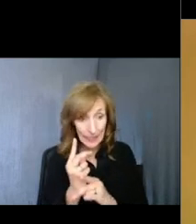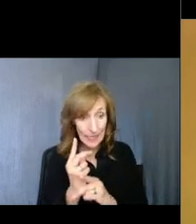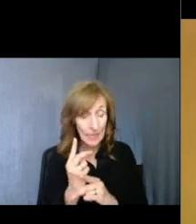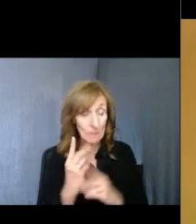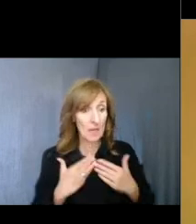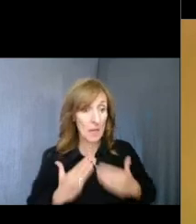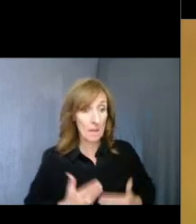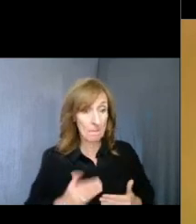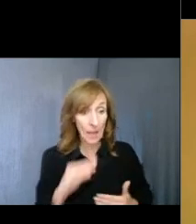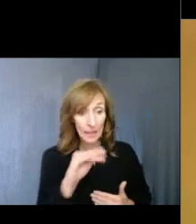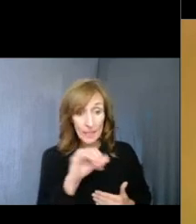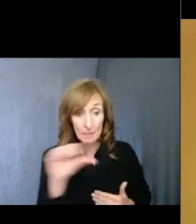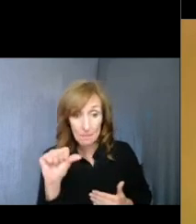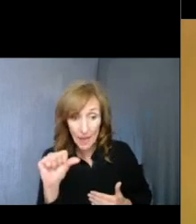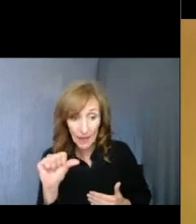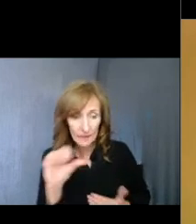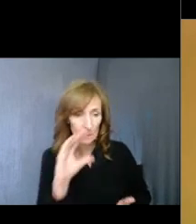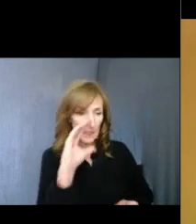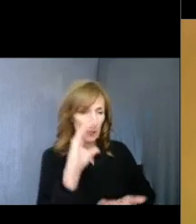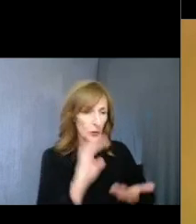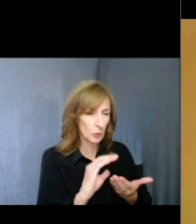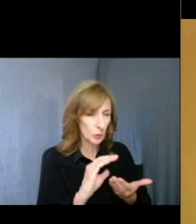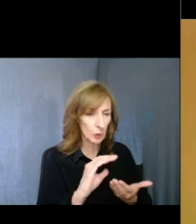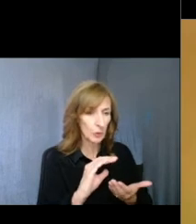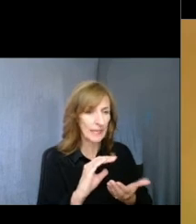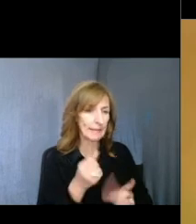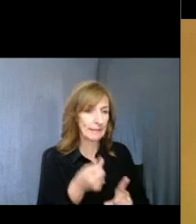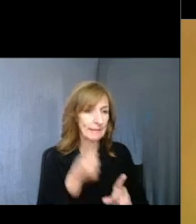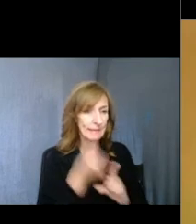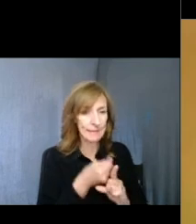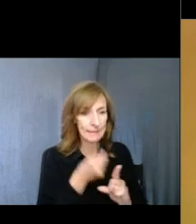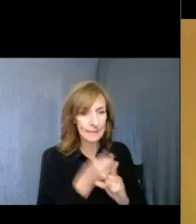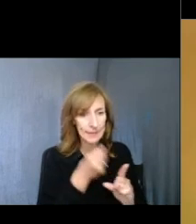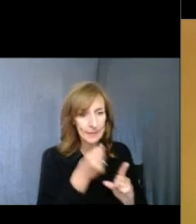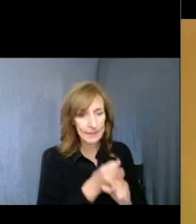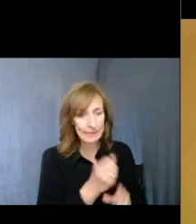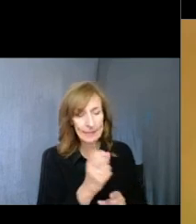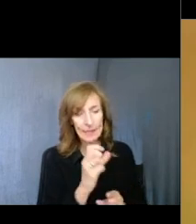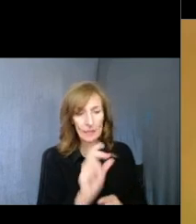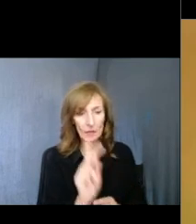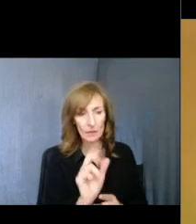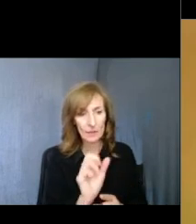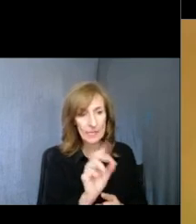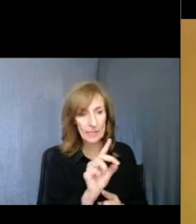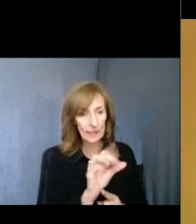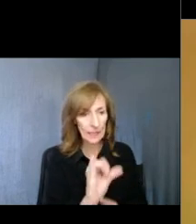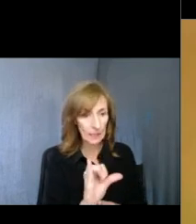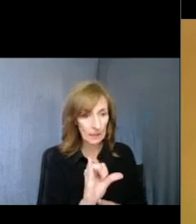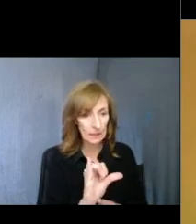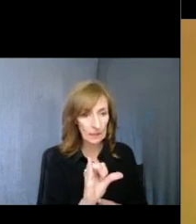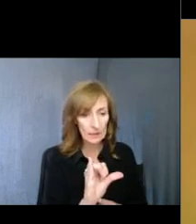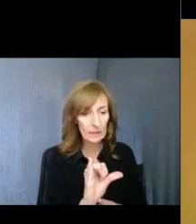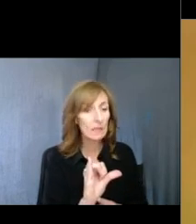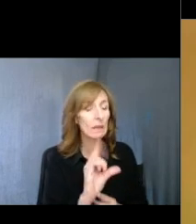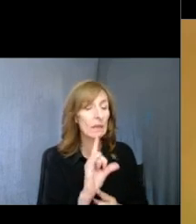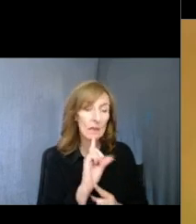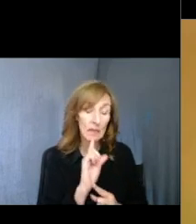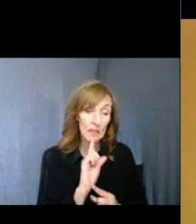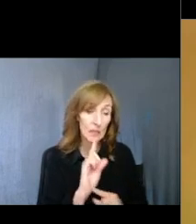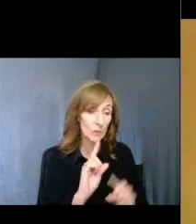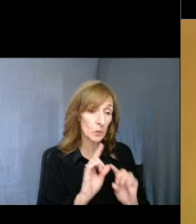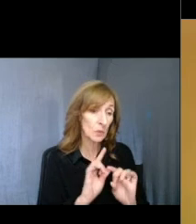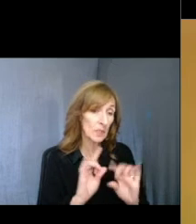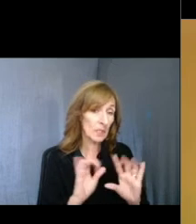protein being presented to their kidneys. And again, it's quite clear through several really good studies done in the